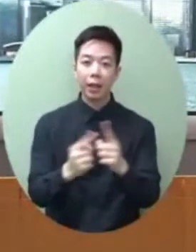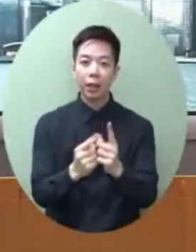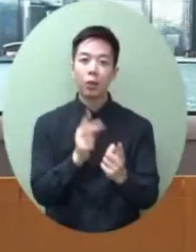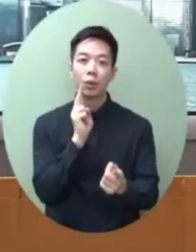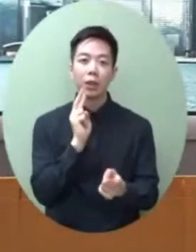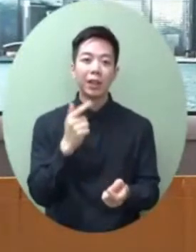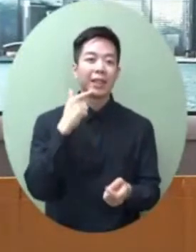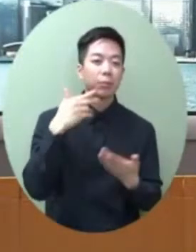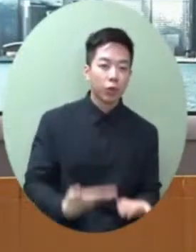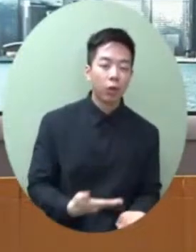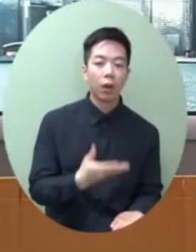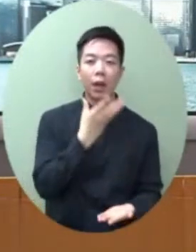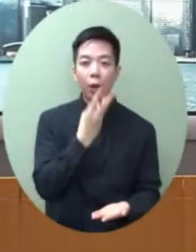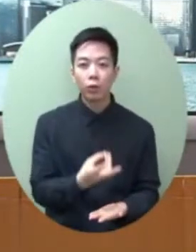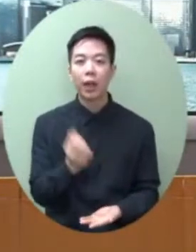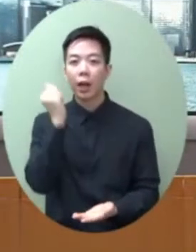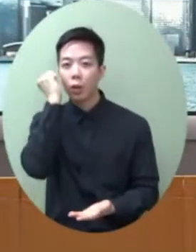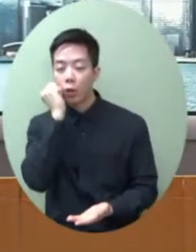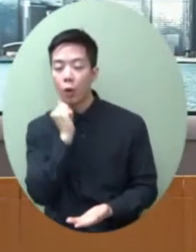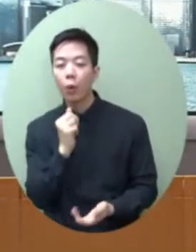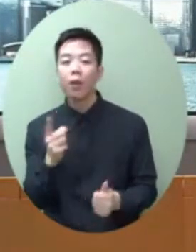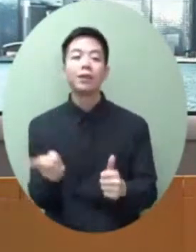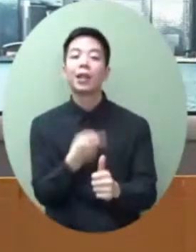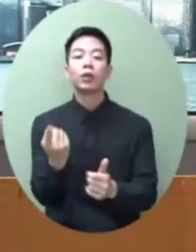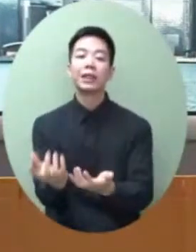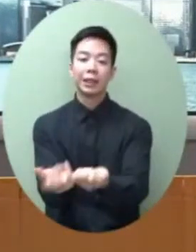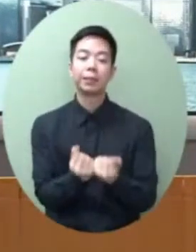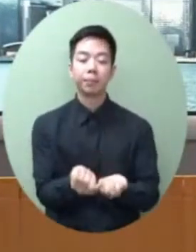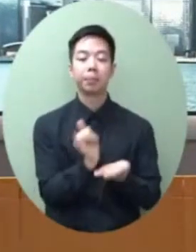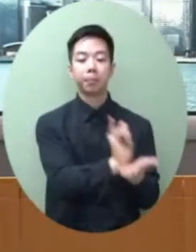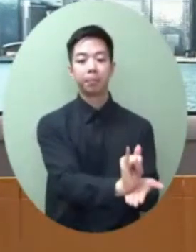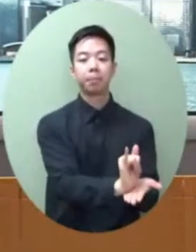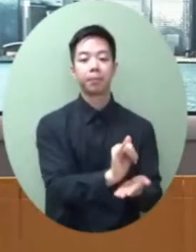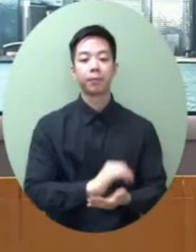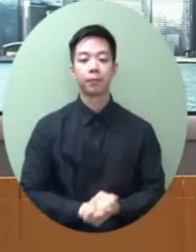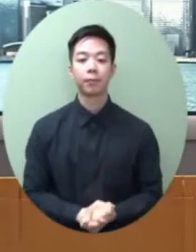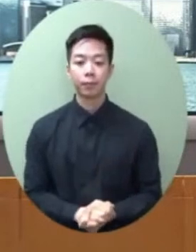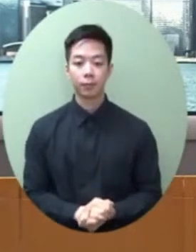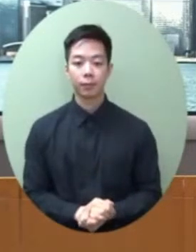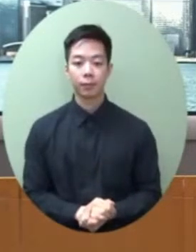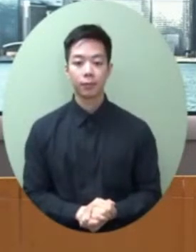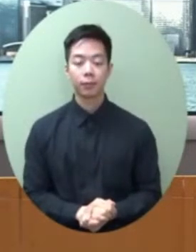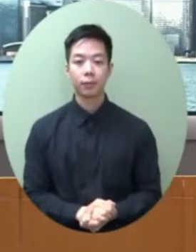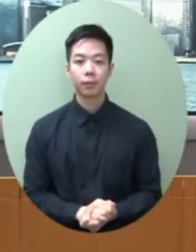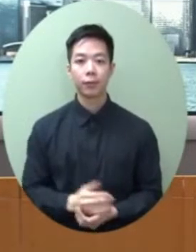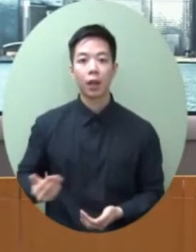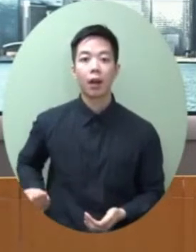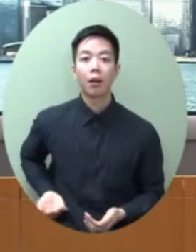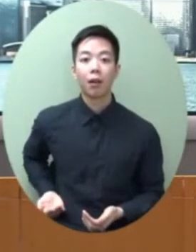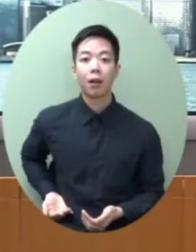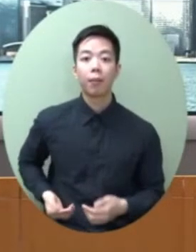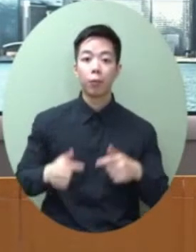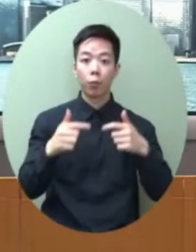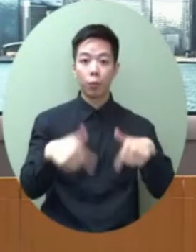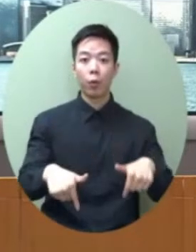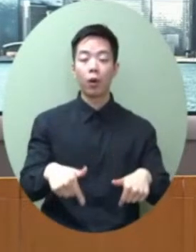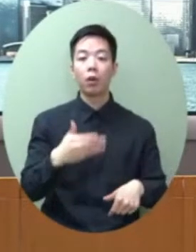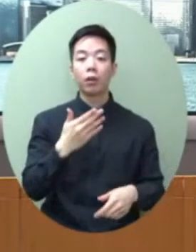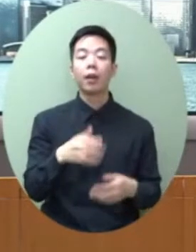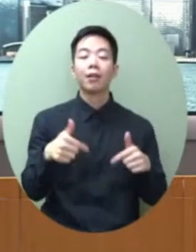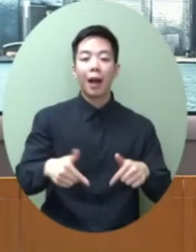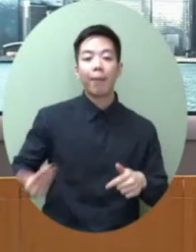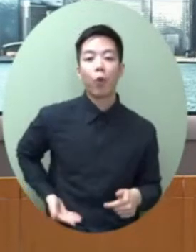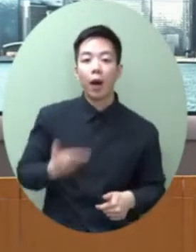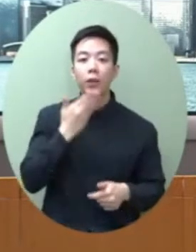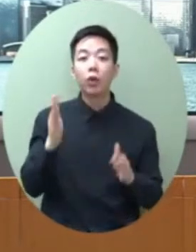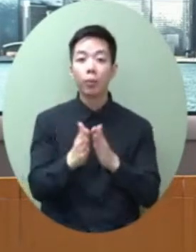Next question, another English question. Good afternoon from SCMP News. May I ask how many prelim positive cases